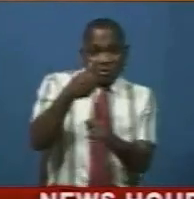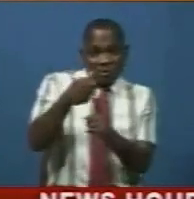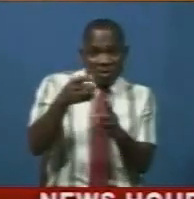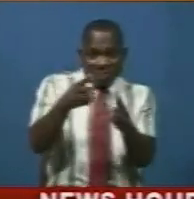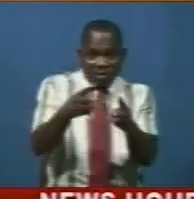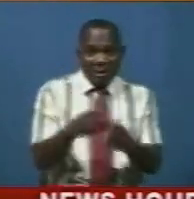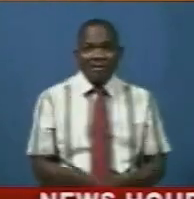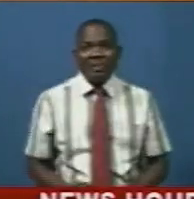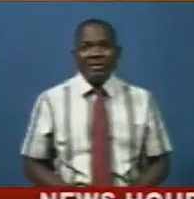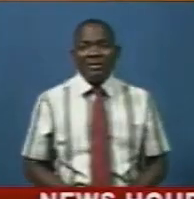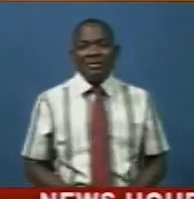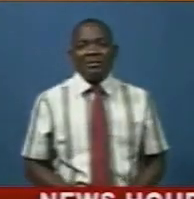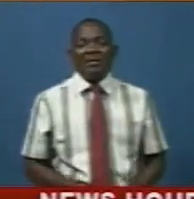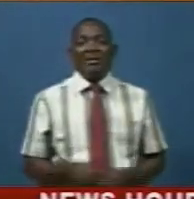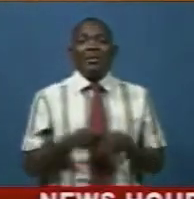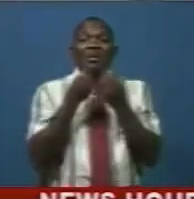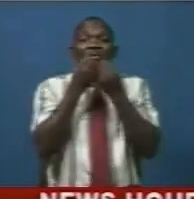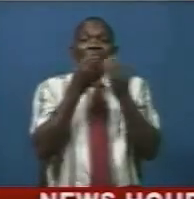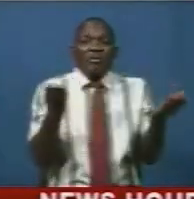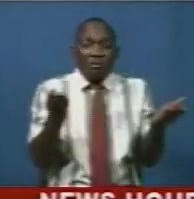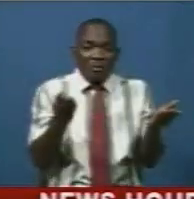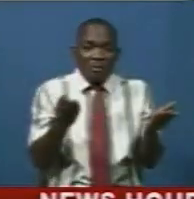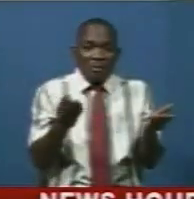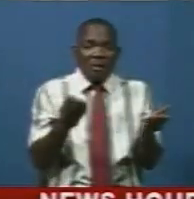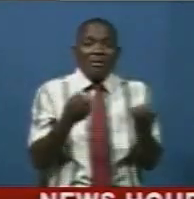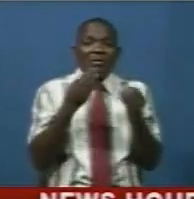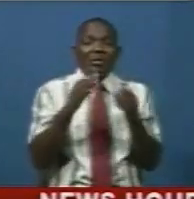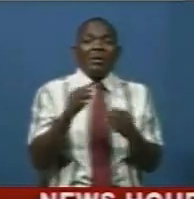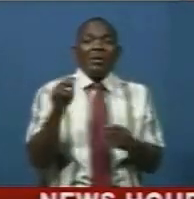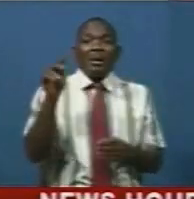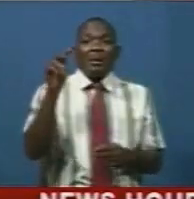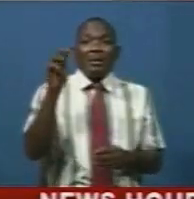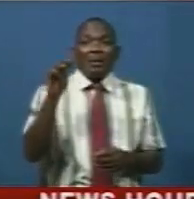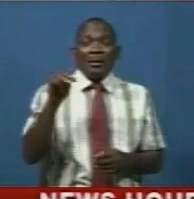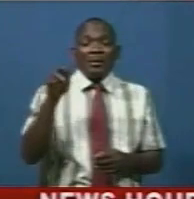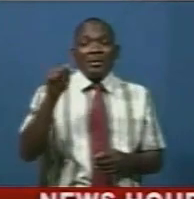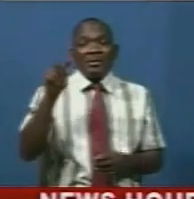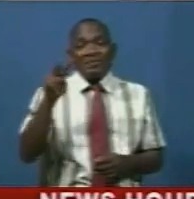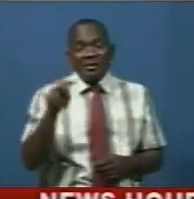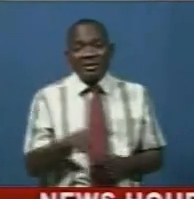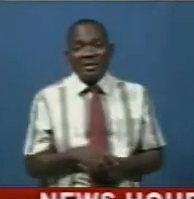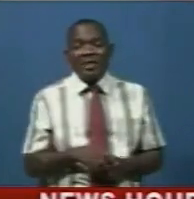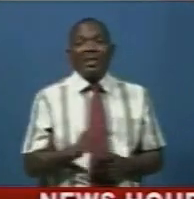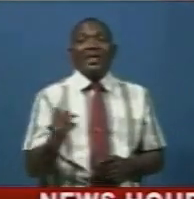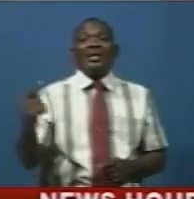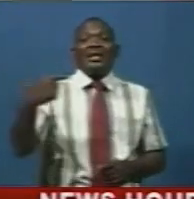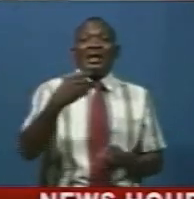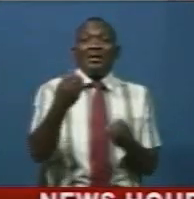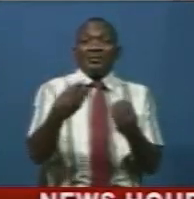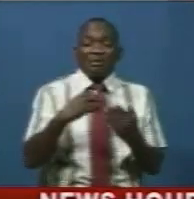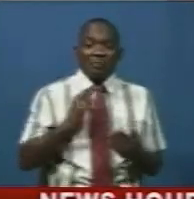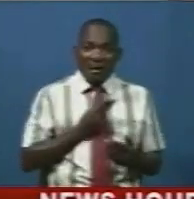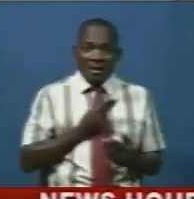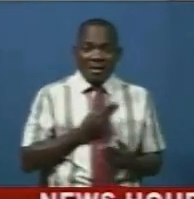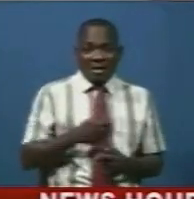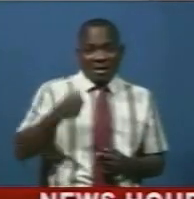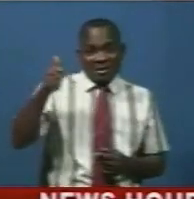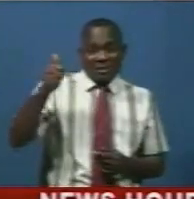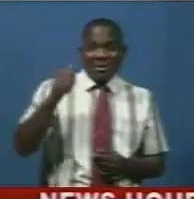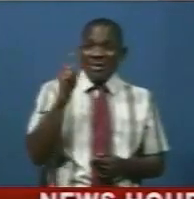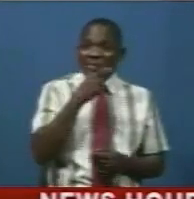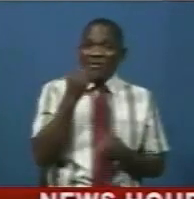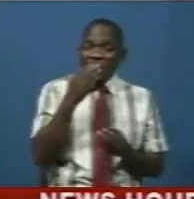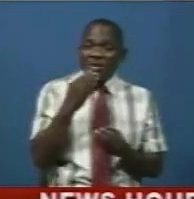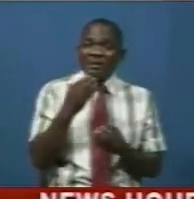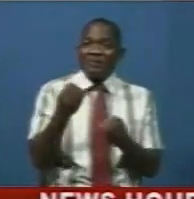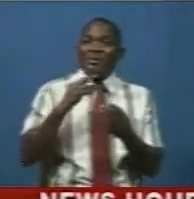media to call on Metro TV to come and tell her the source of the fake figures